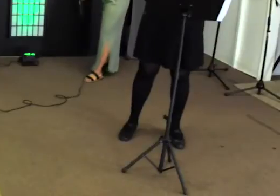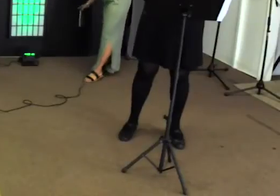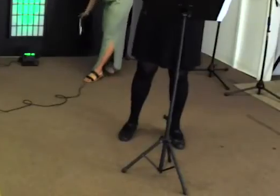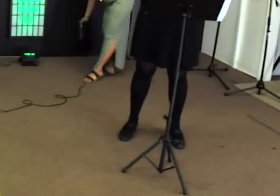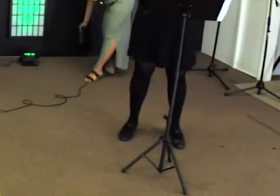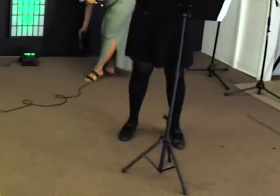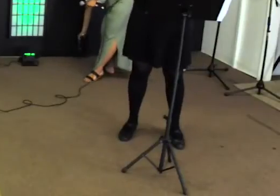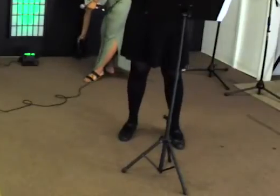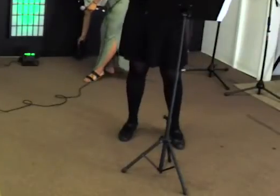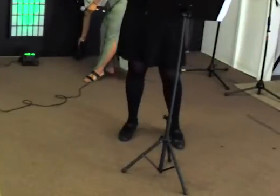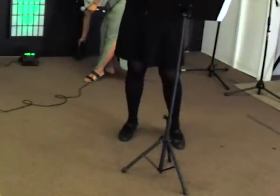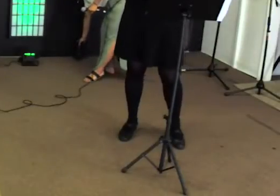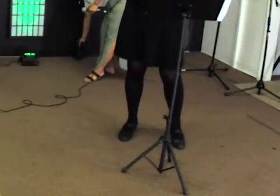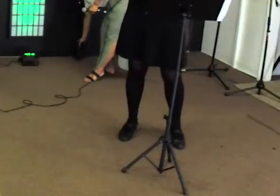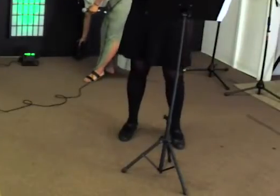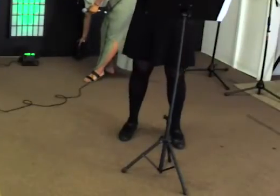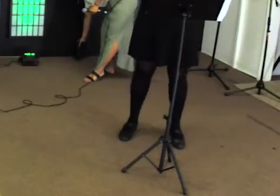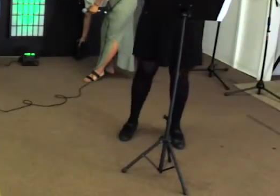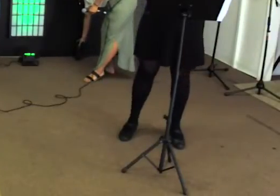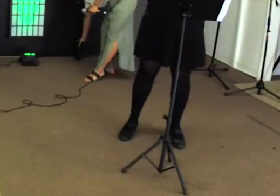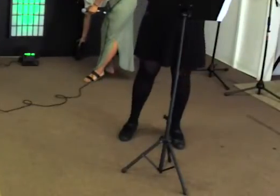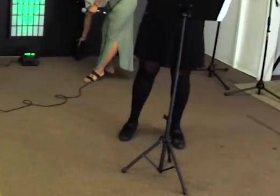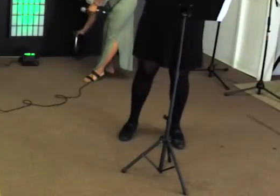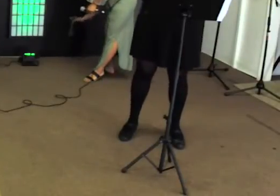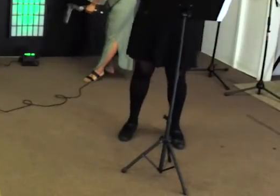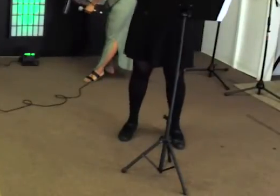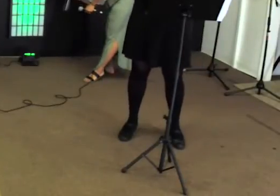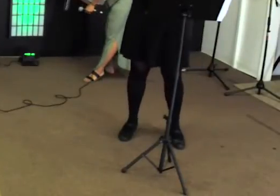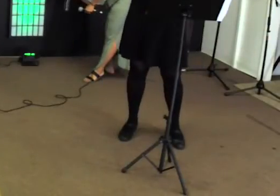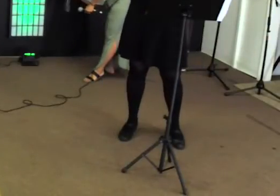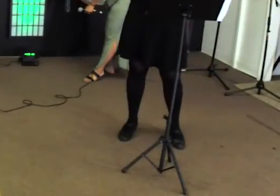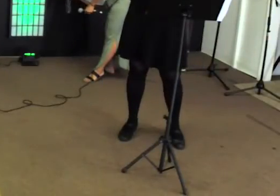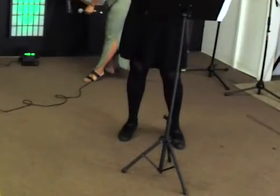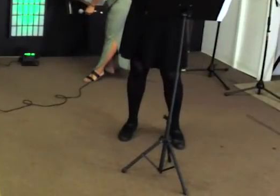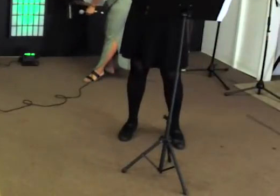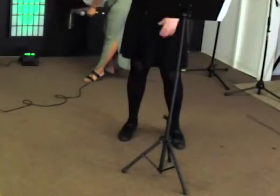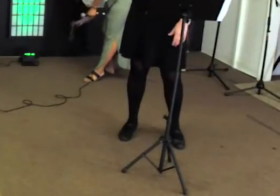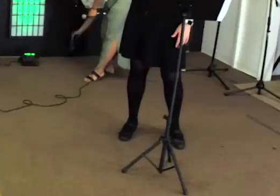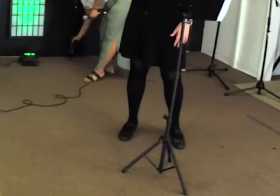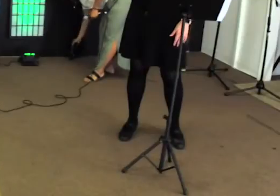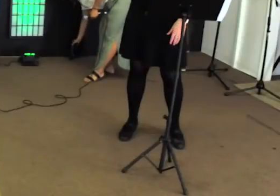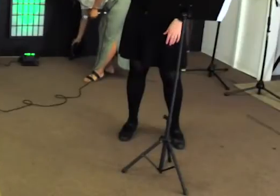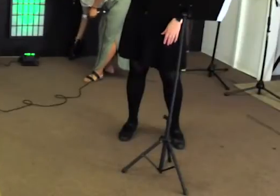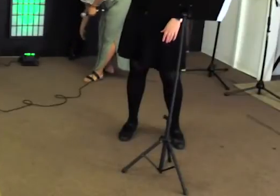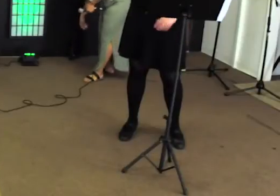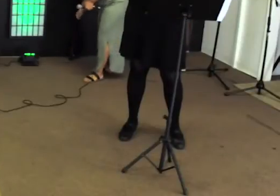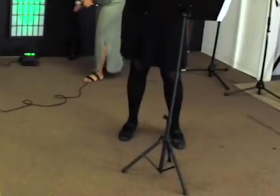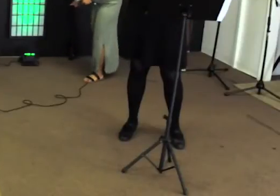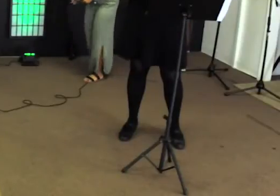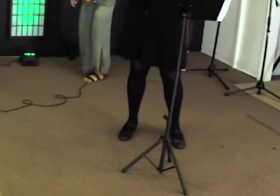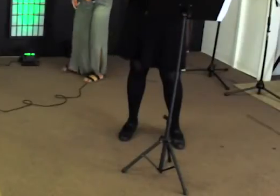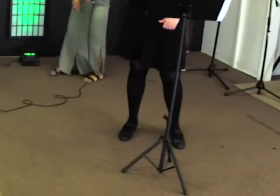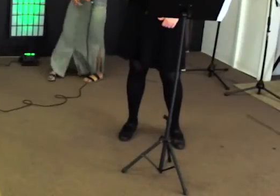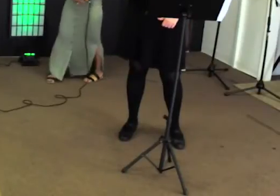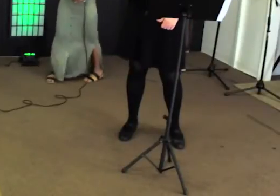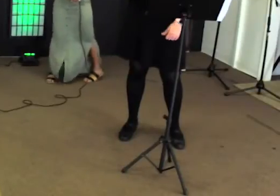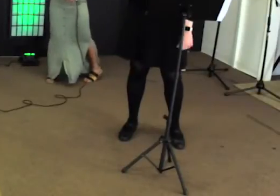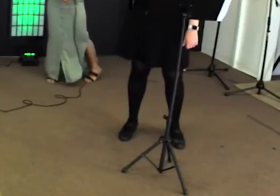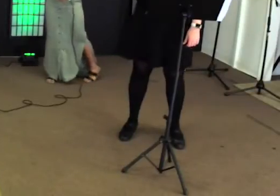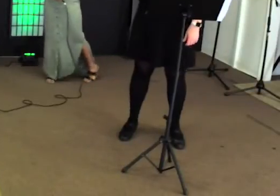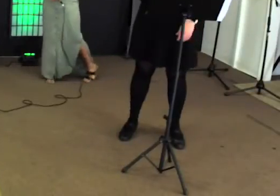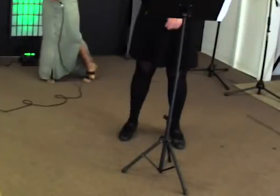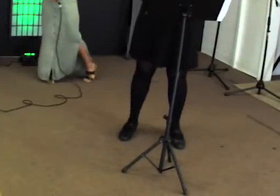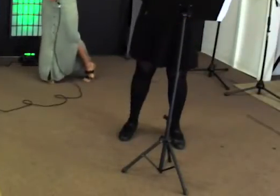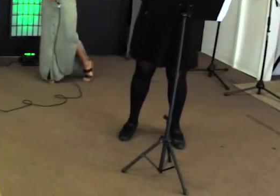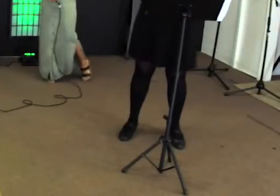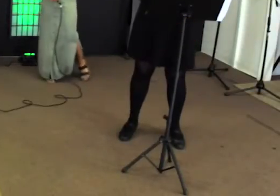Amen. Praise God. Thank you, Lord God, for your love, for your patience with us as your children, God. Thank you for teaching us